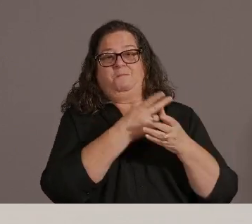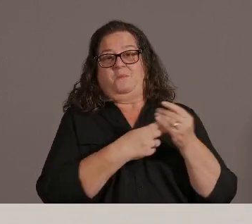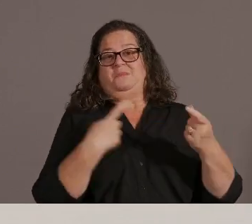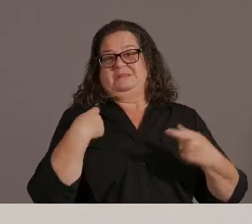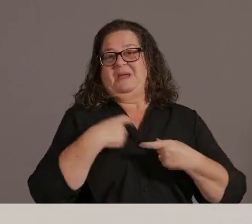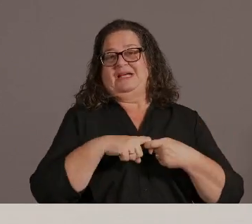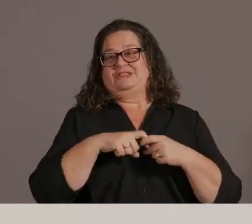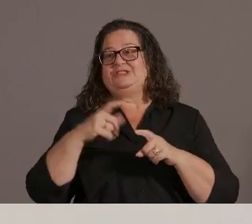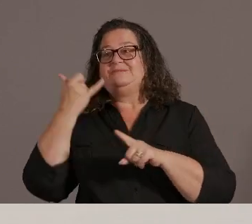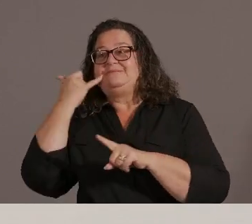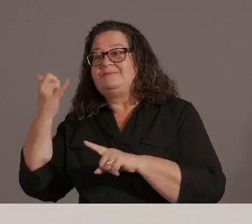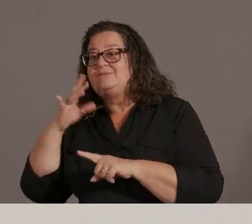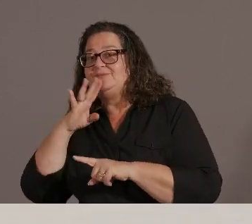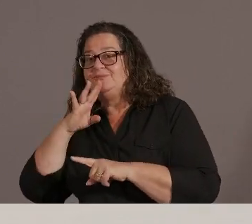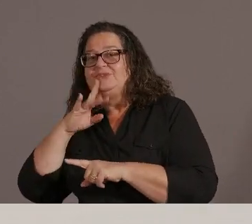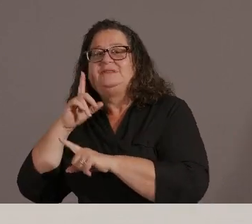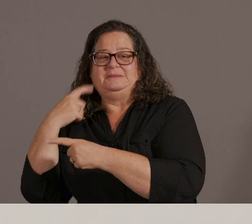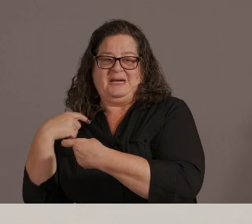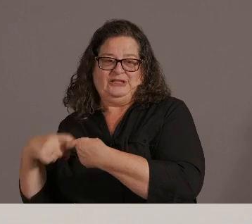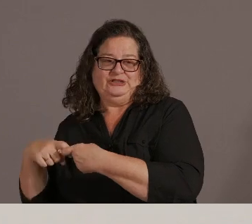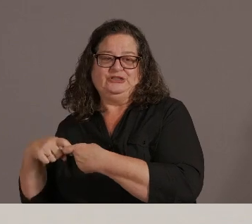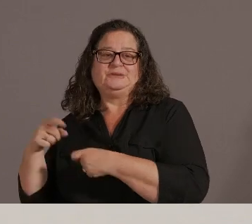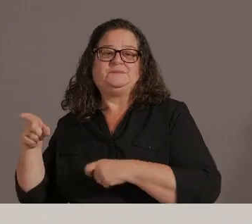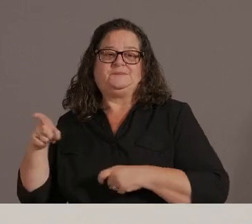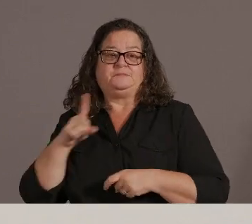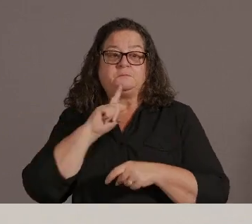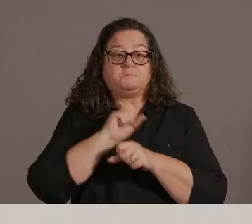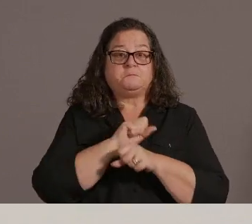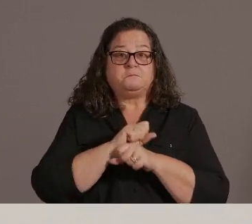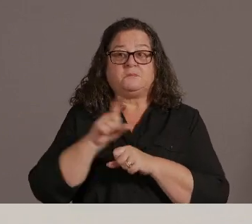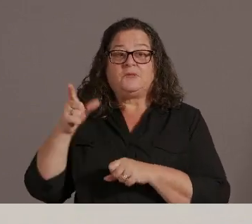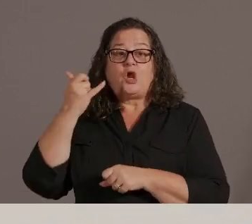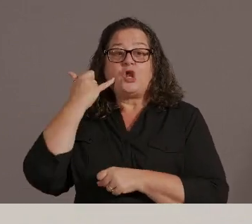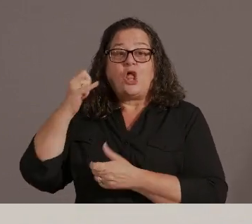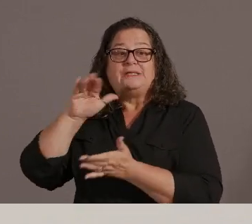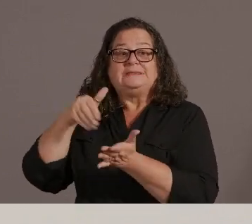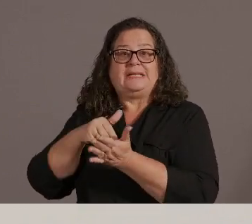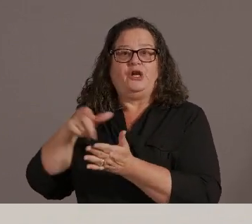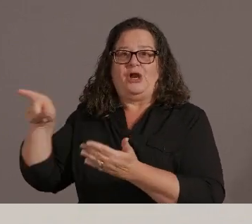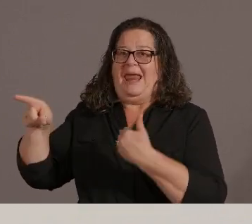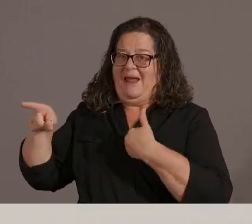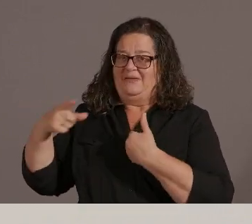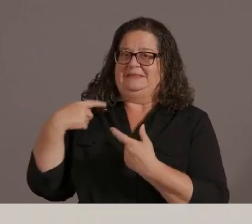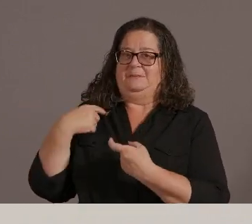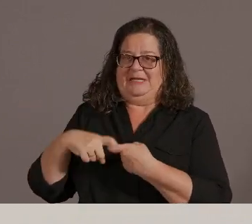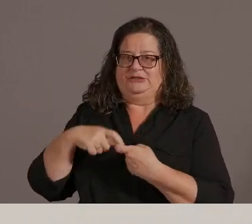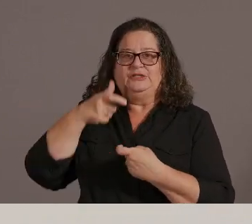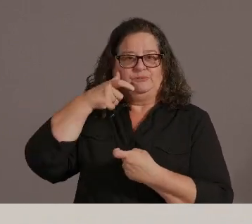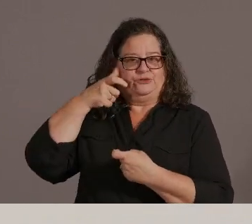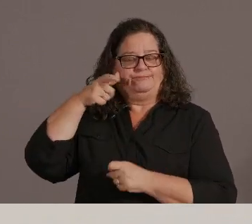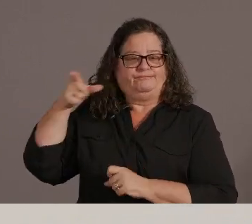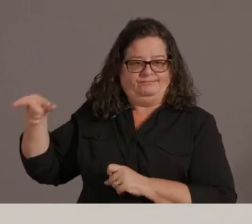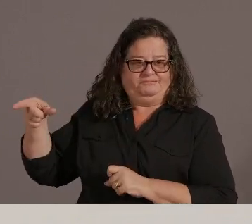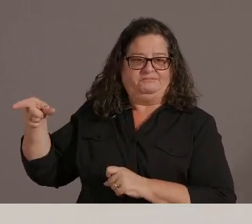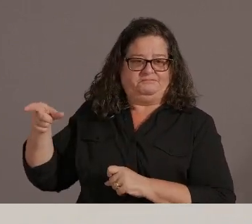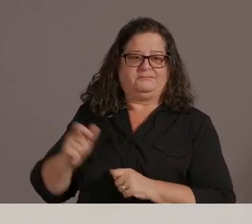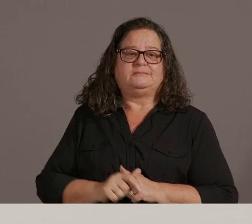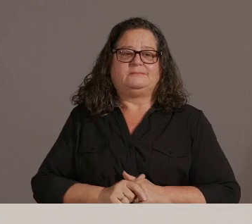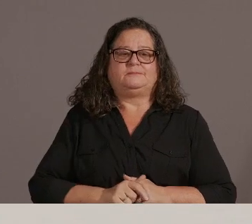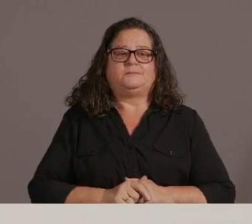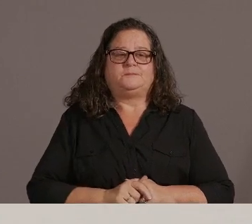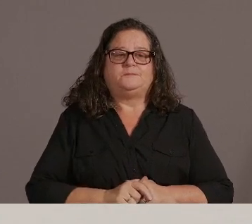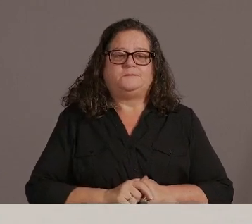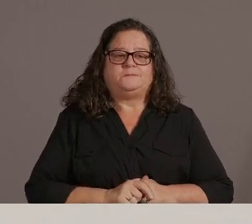844-542-8201 is in. You can reach a Spanish operator and talk to them to get